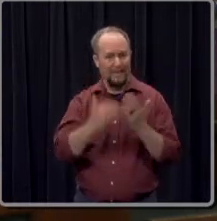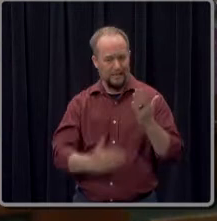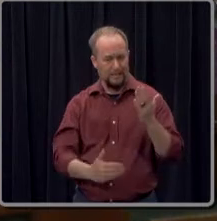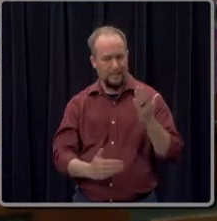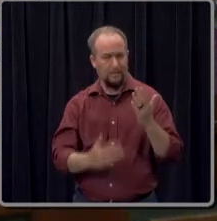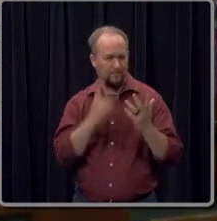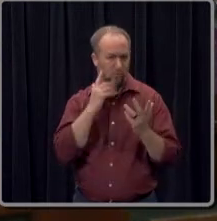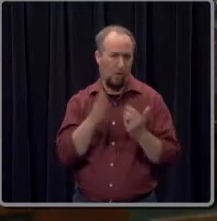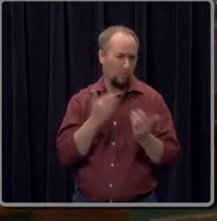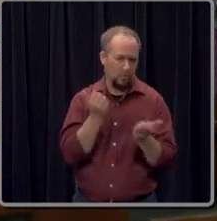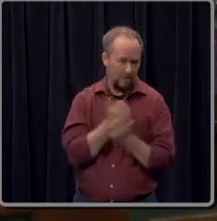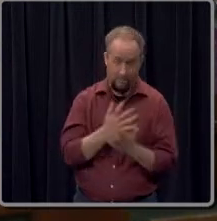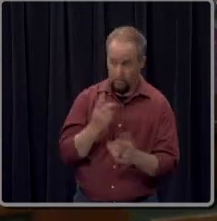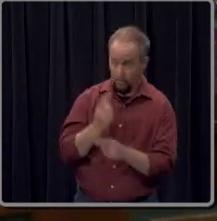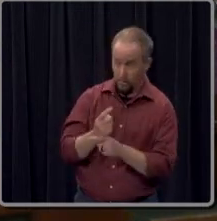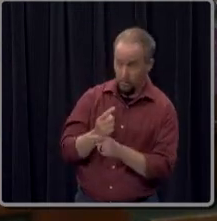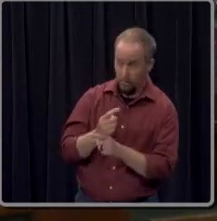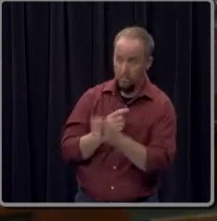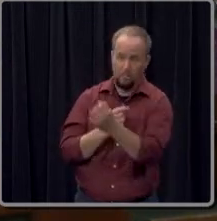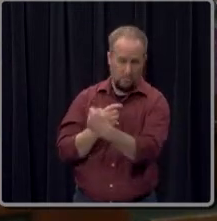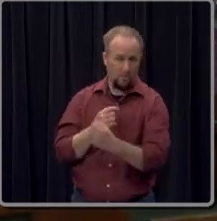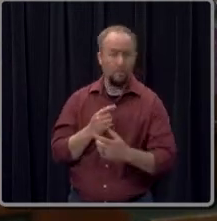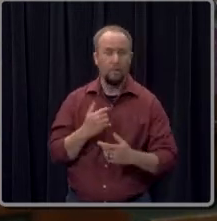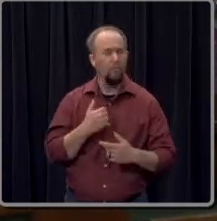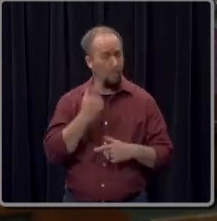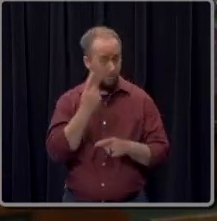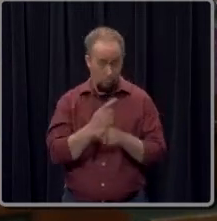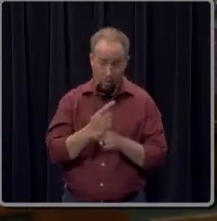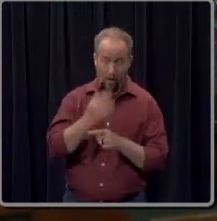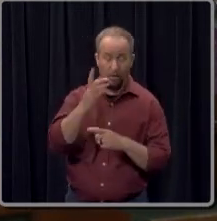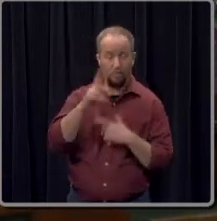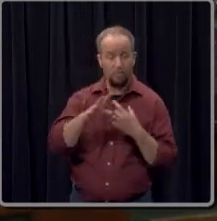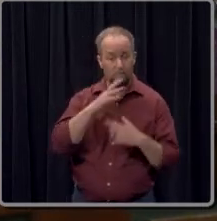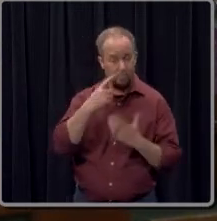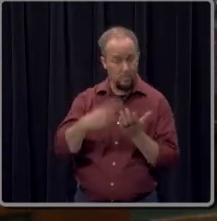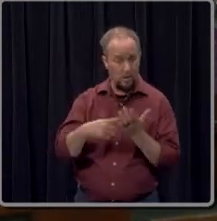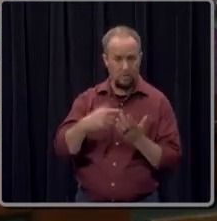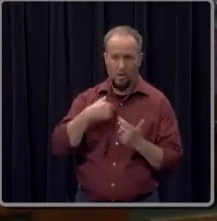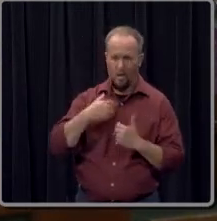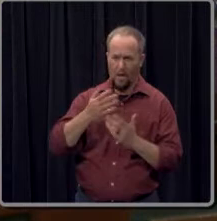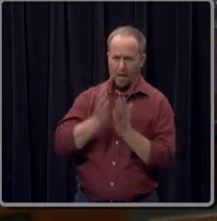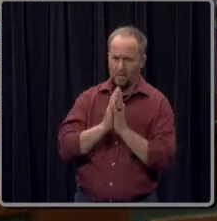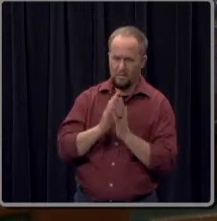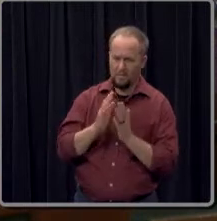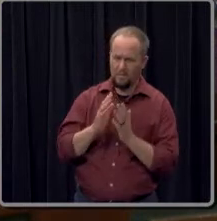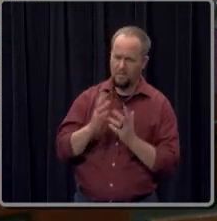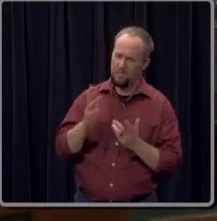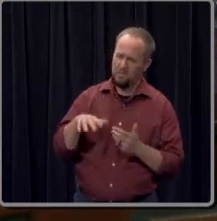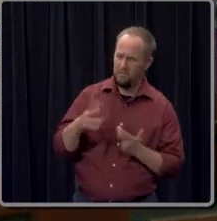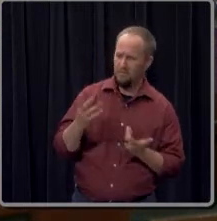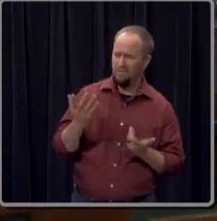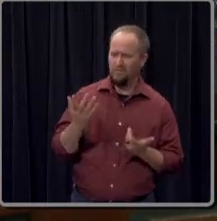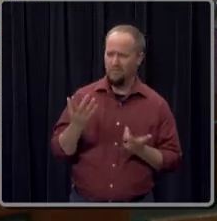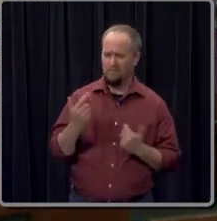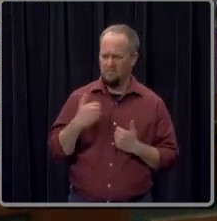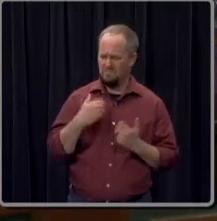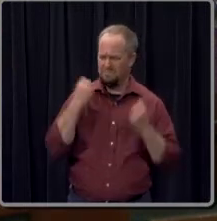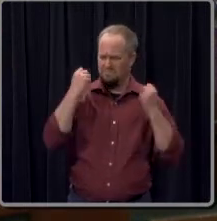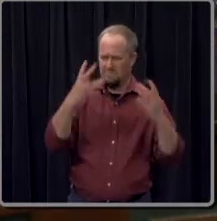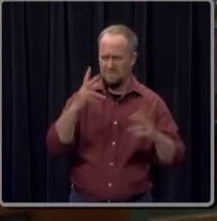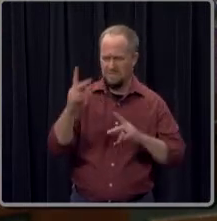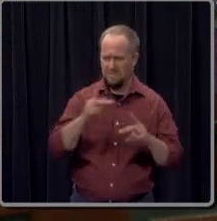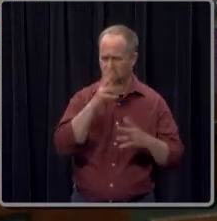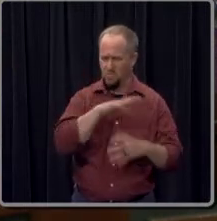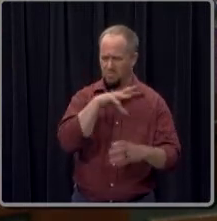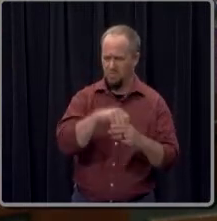about everything. Am I correct? Yeah. And am I correct that when we talked about it, I asked you when I first got on, we have so many kids that want to